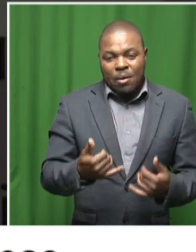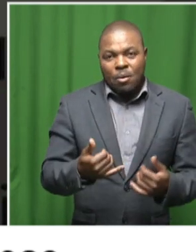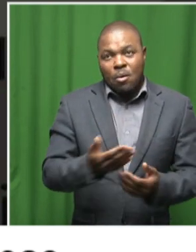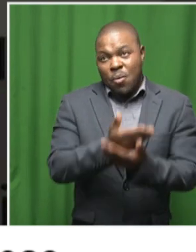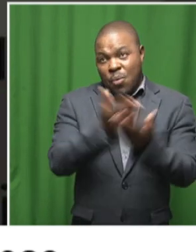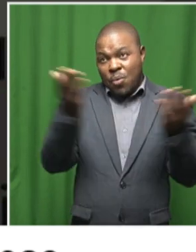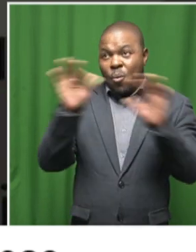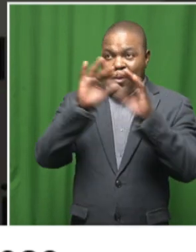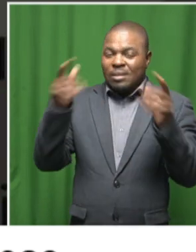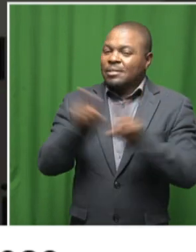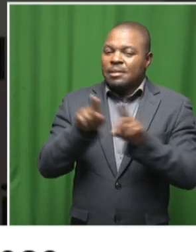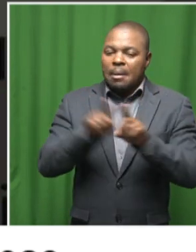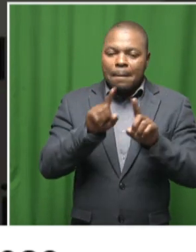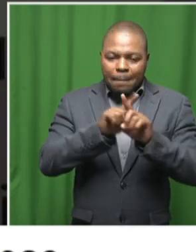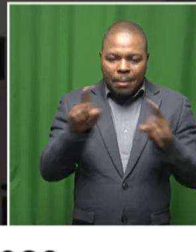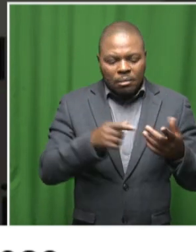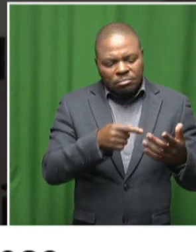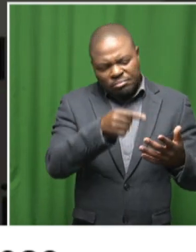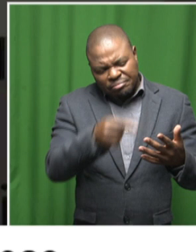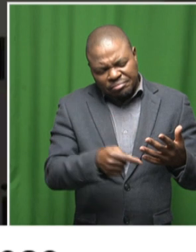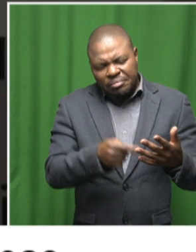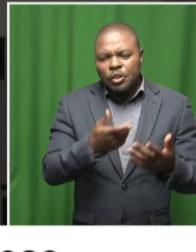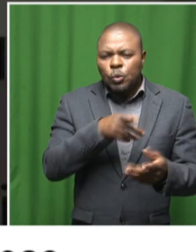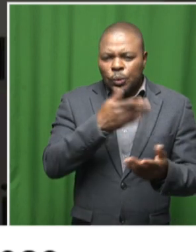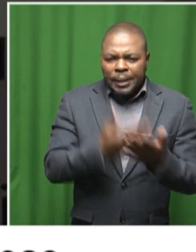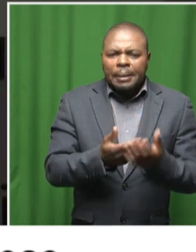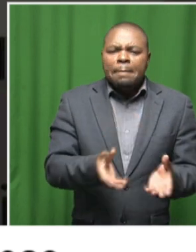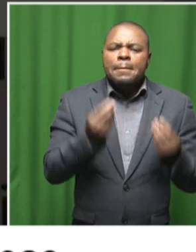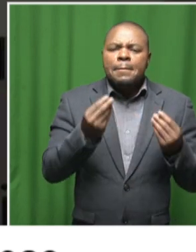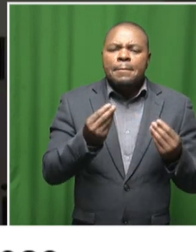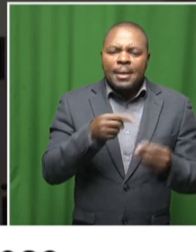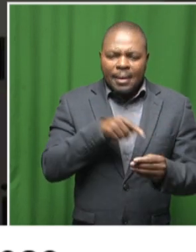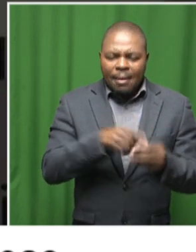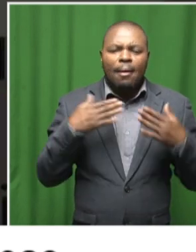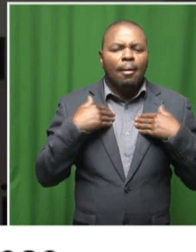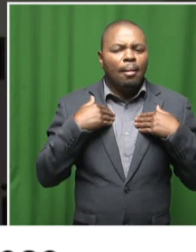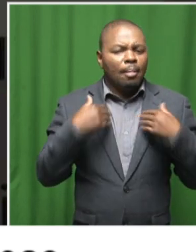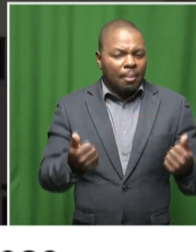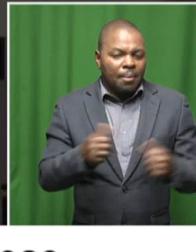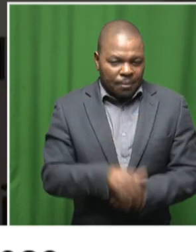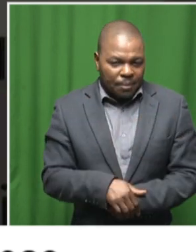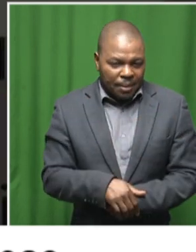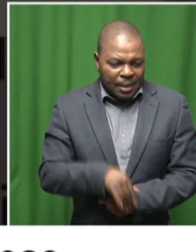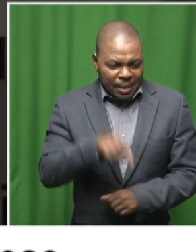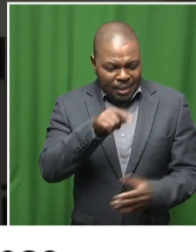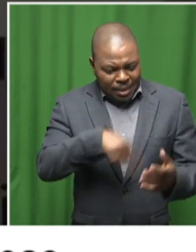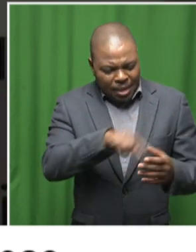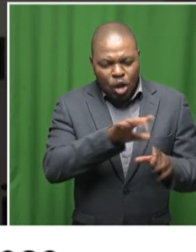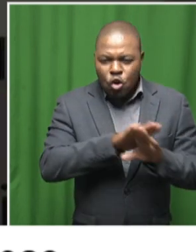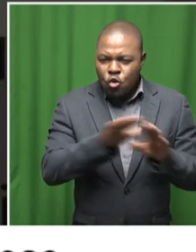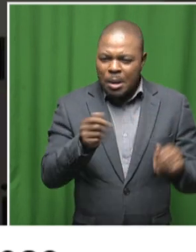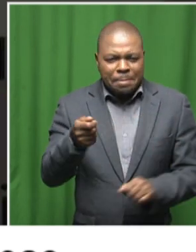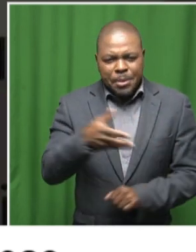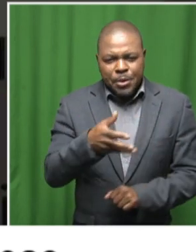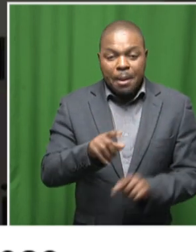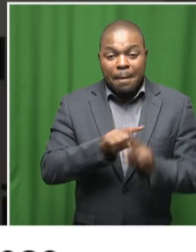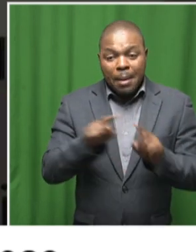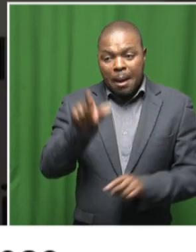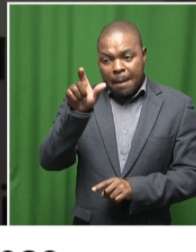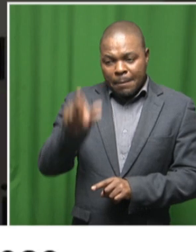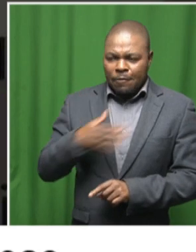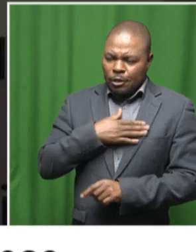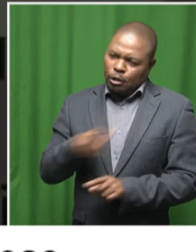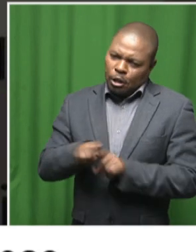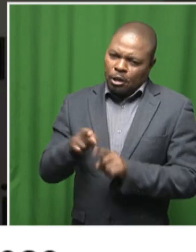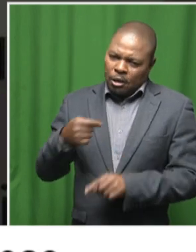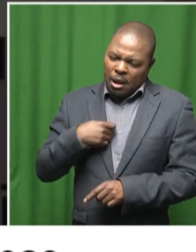the world, but those are much more of the protein that you can get that is healthy and it's not as expensive. But for somebody that feels like,